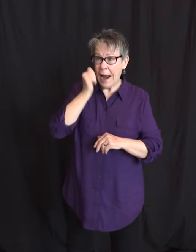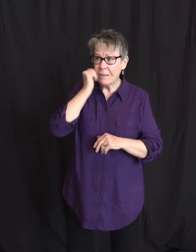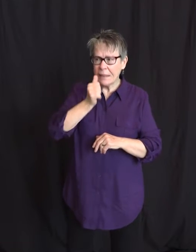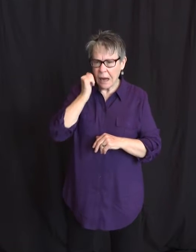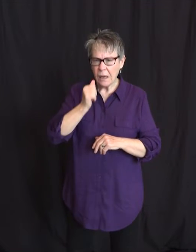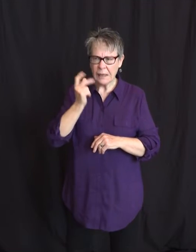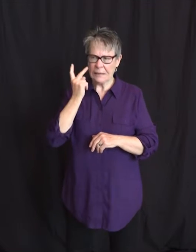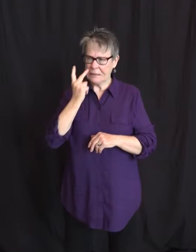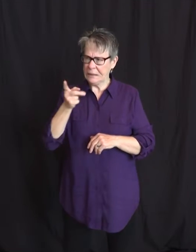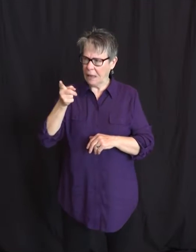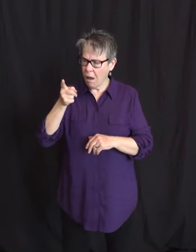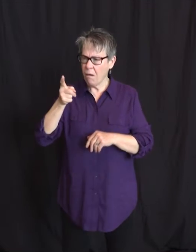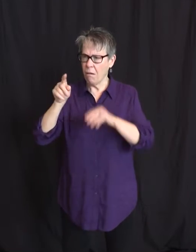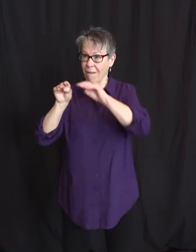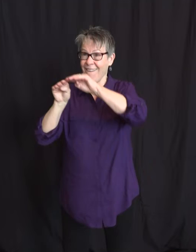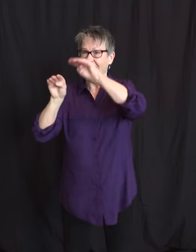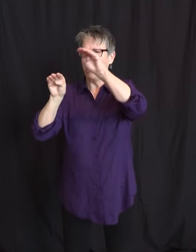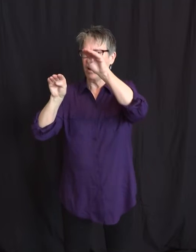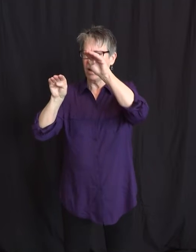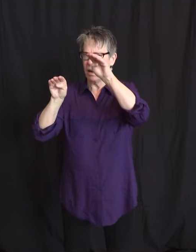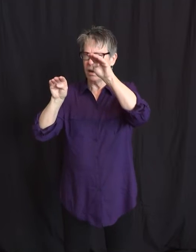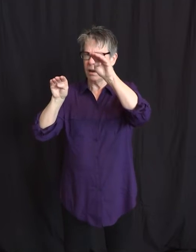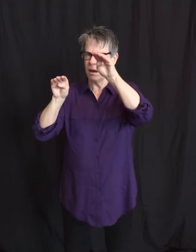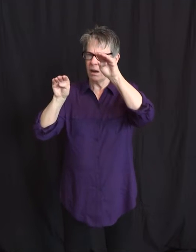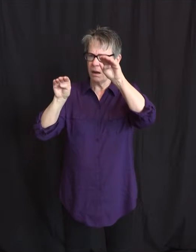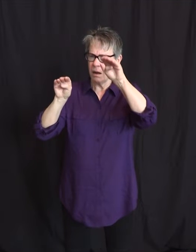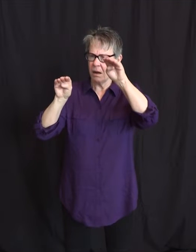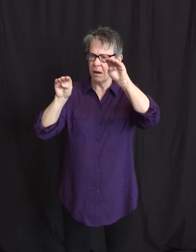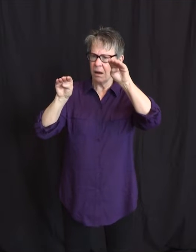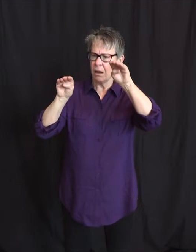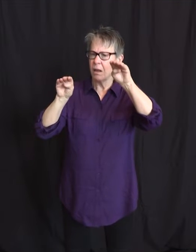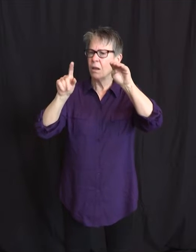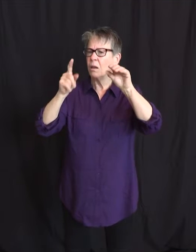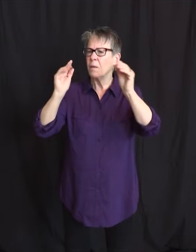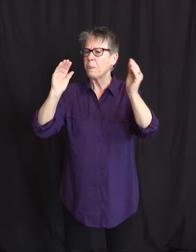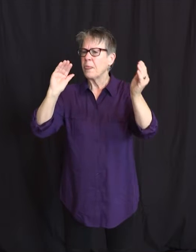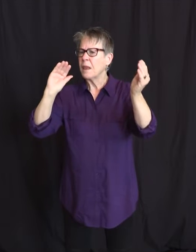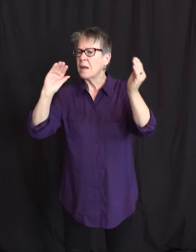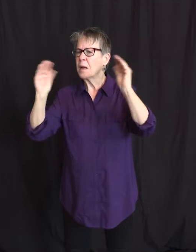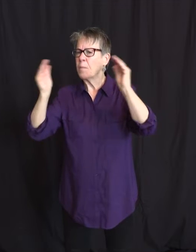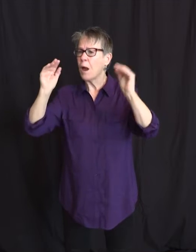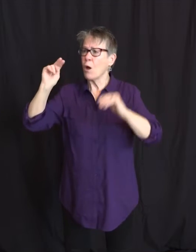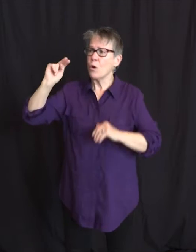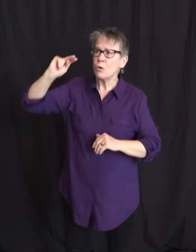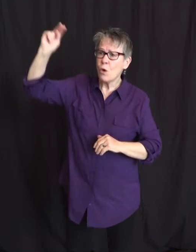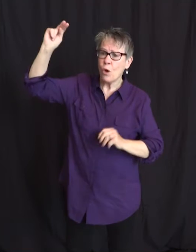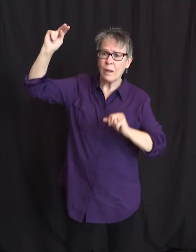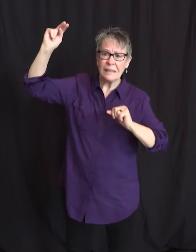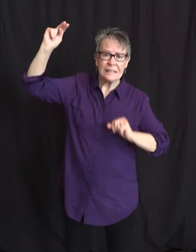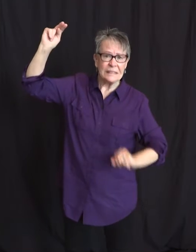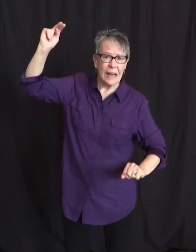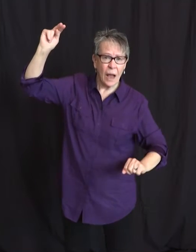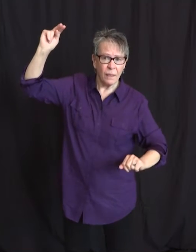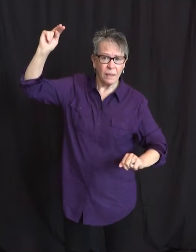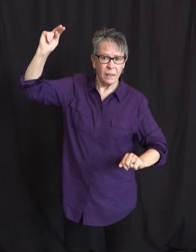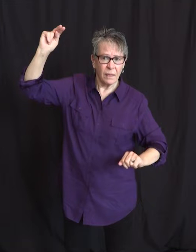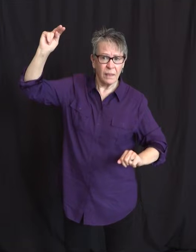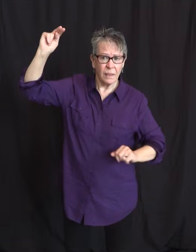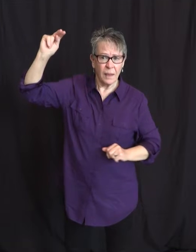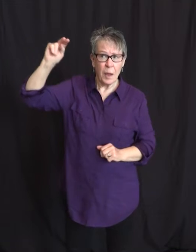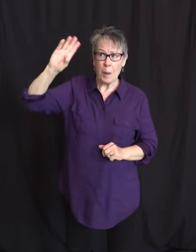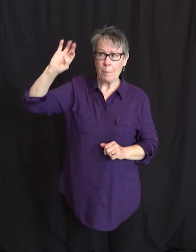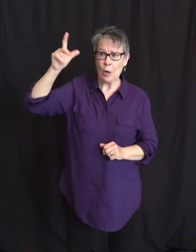additional looking at the different areas in New Jersey to see what's happening. So for example, at its peak in Bergen County,